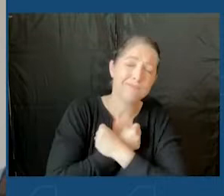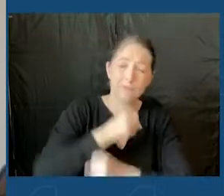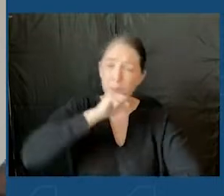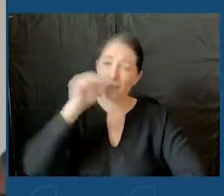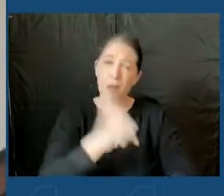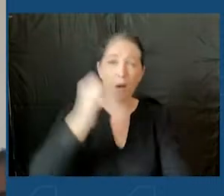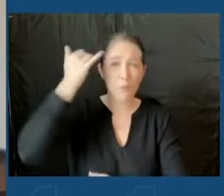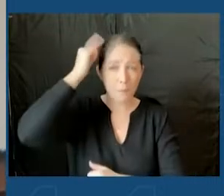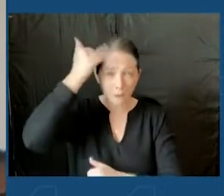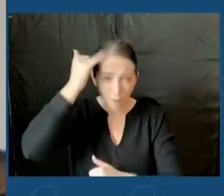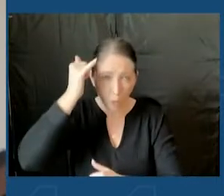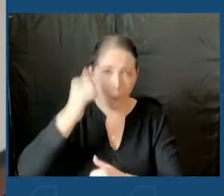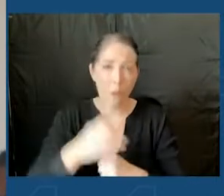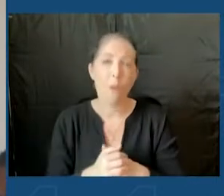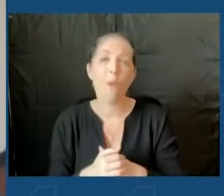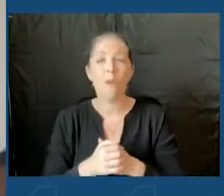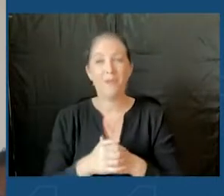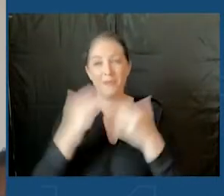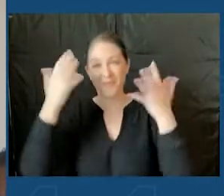everybody.